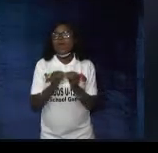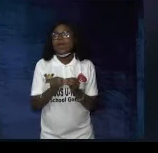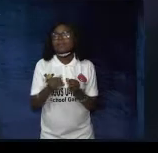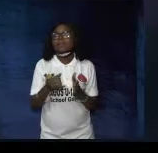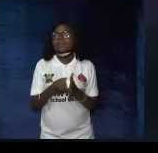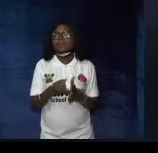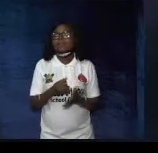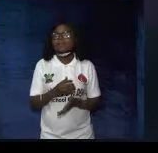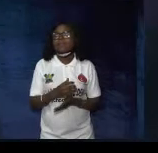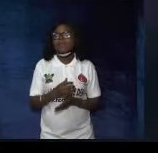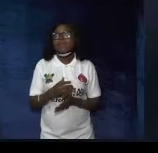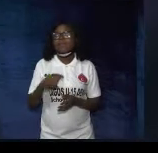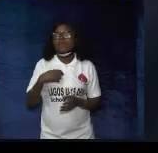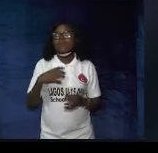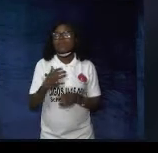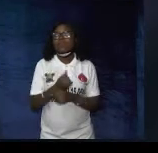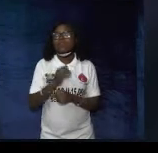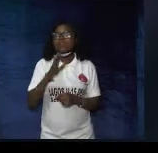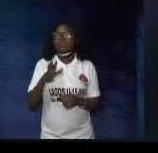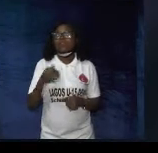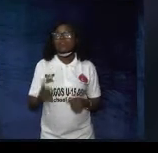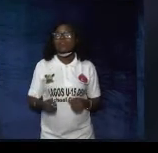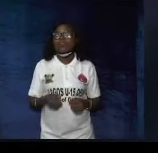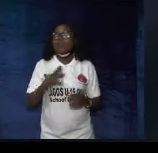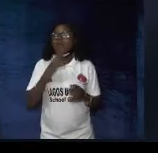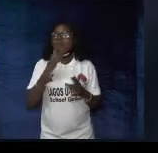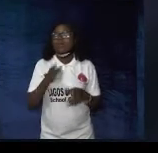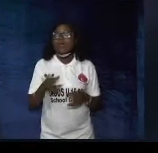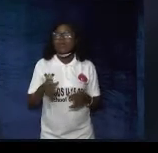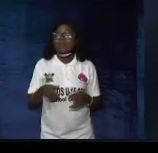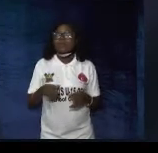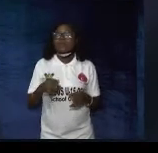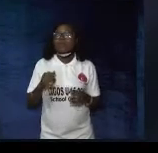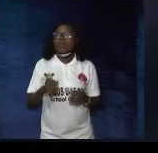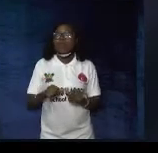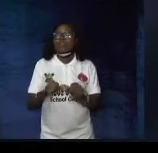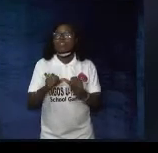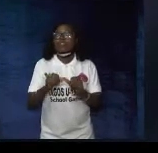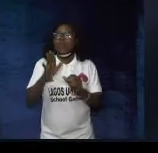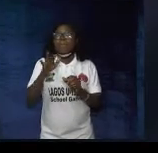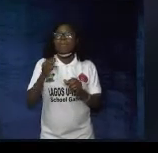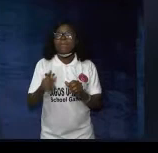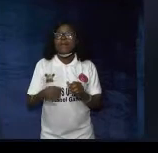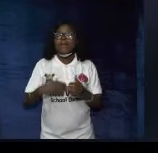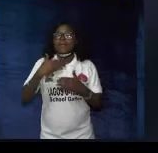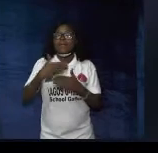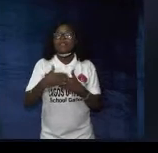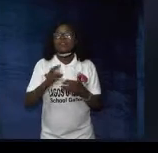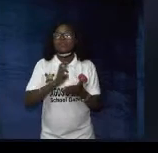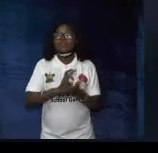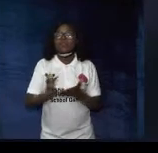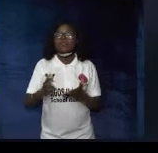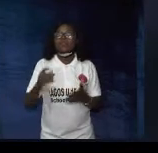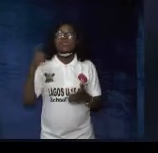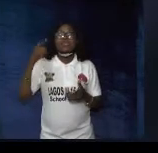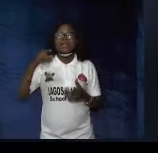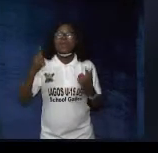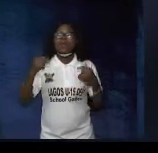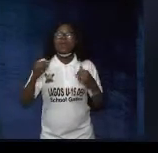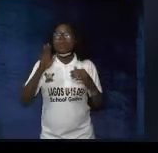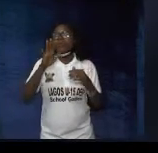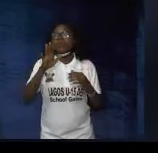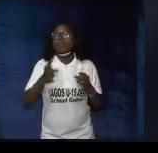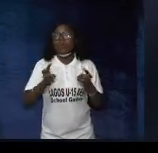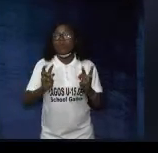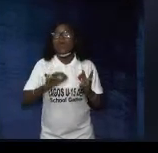multiply the number to the side, and voila, you get your answer. We'll continue with this by God's grace on next week's Magic Tuesday. Till I come